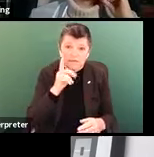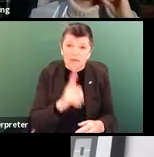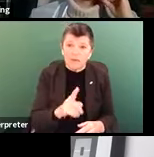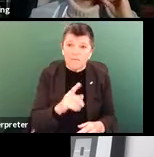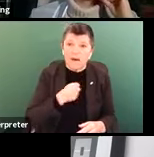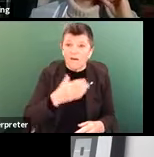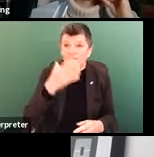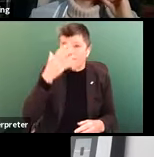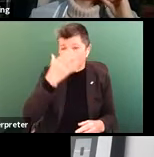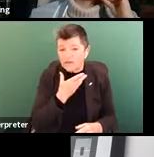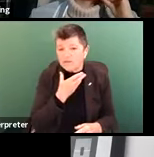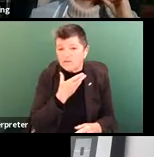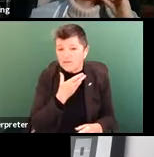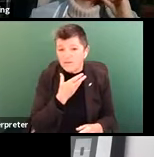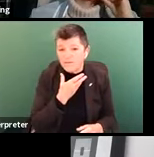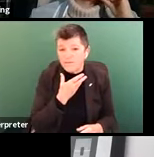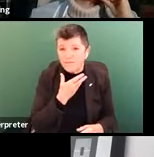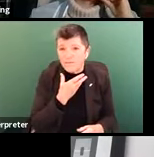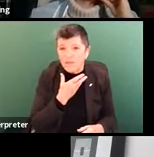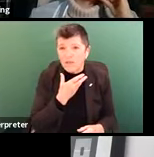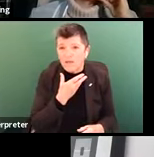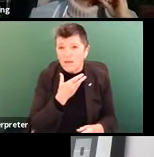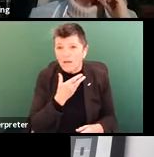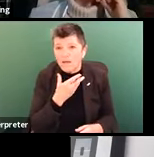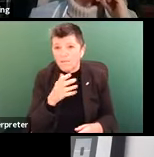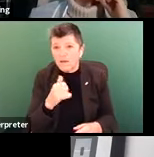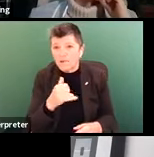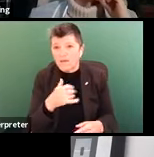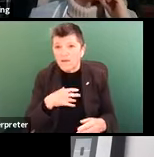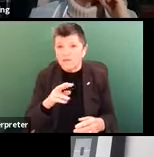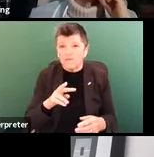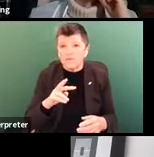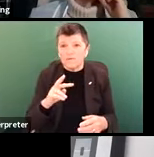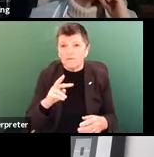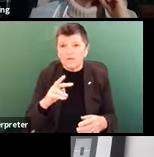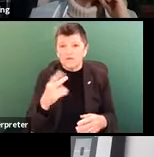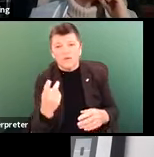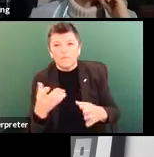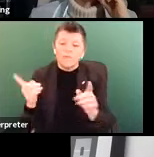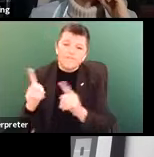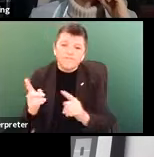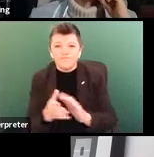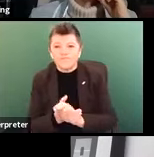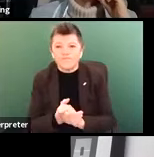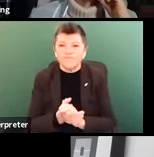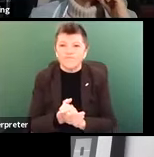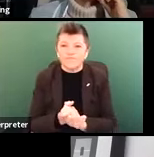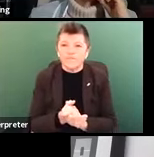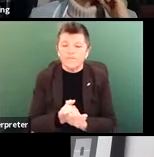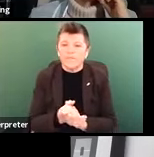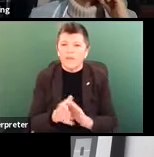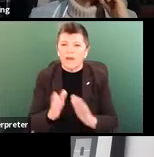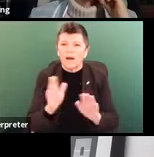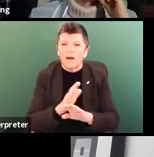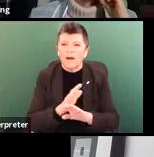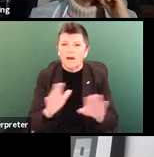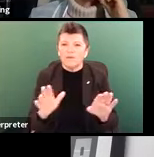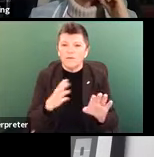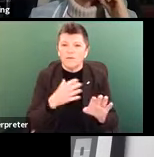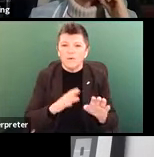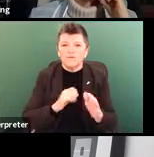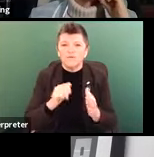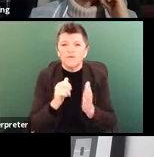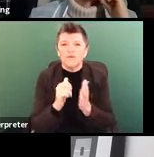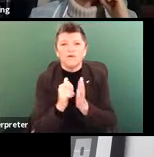maybe it's necessary to switch to. Anyway, indeed, I don't want to sell the books